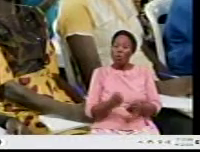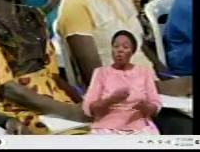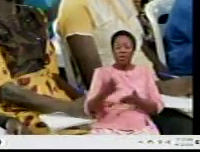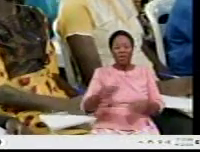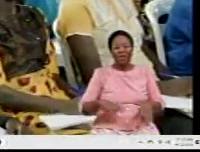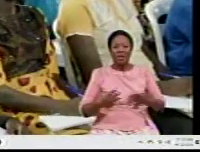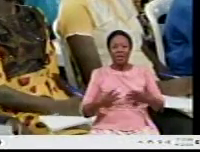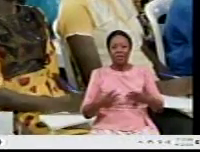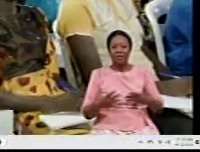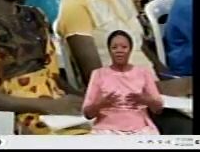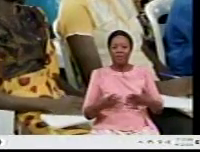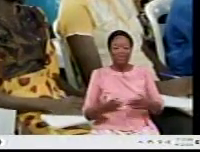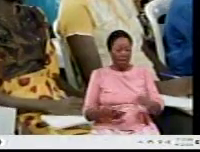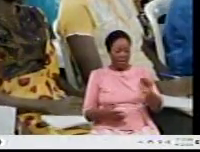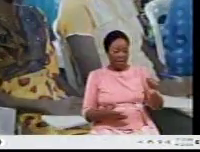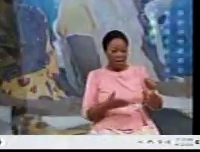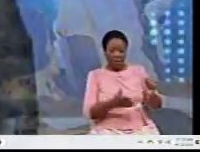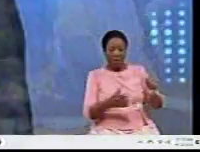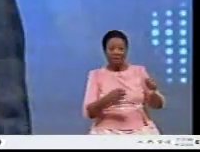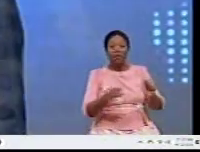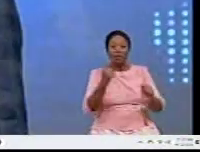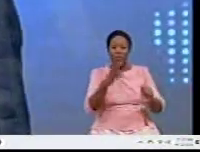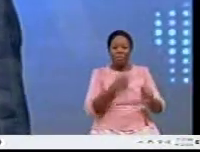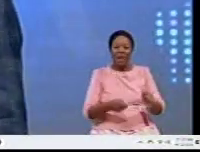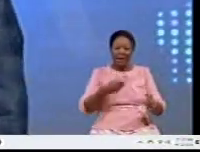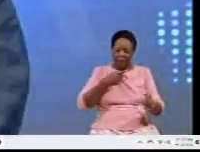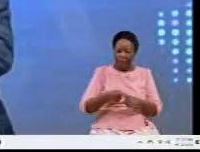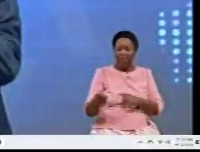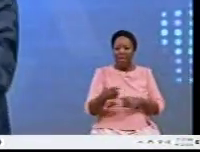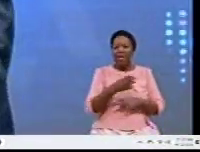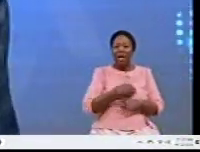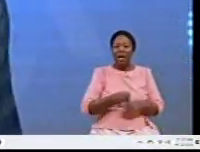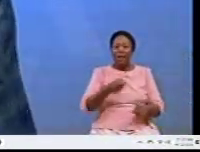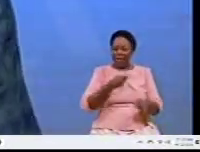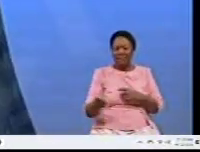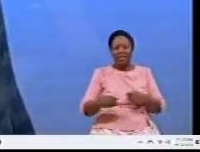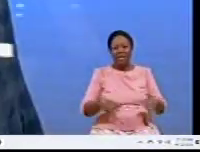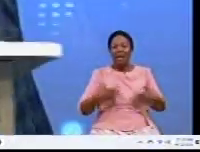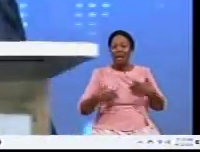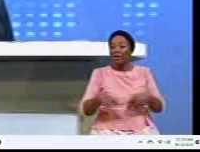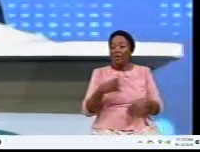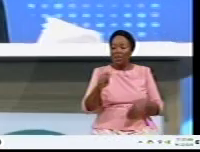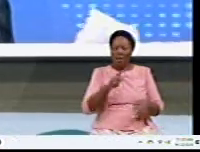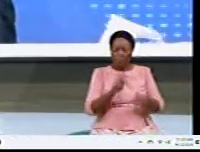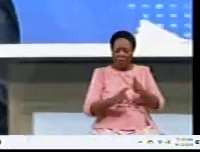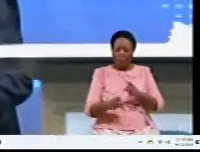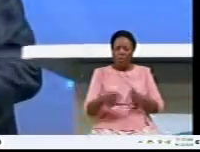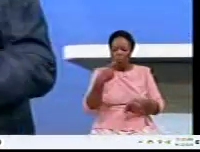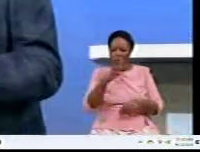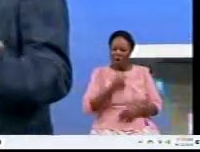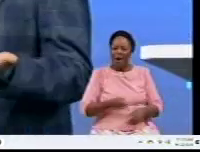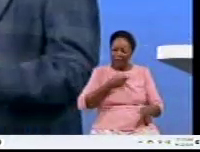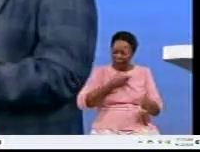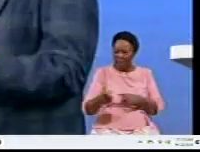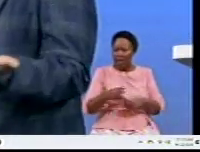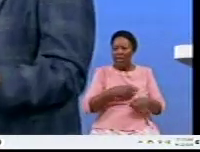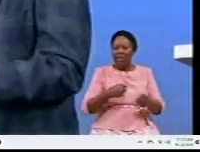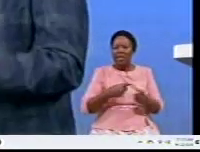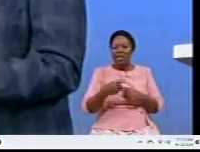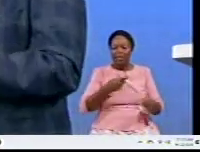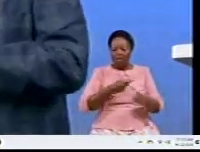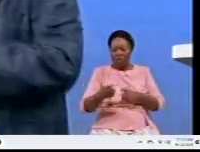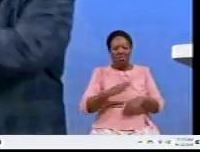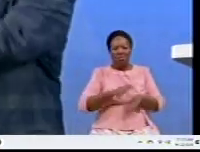Hey, there, the afflicting life. The people who are afflicted, the affliction does